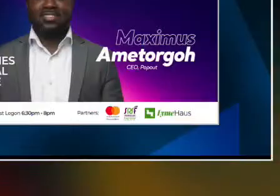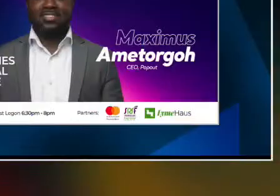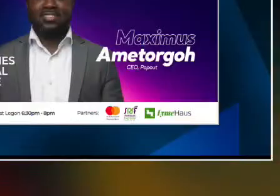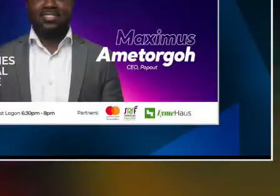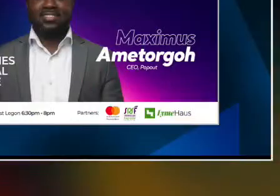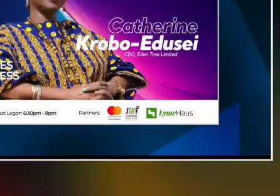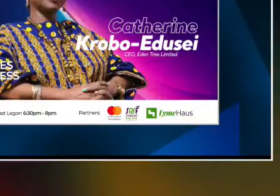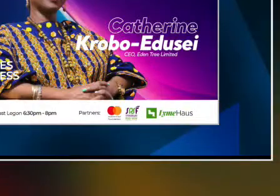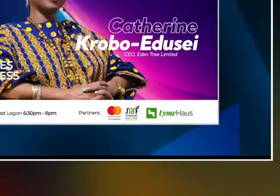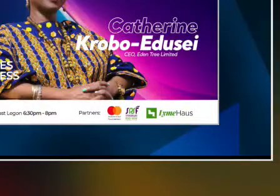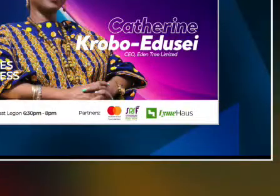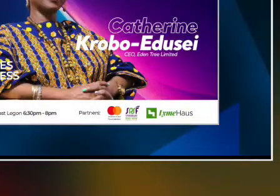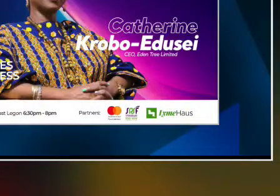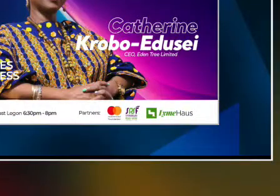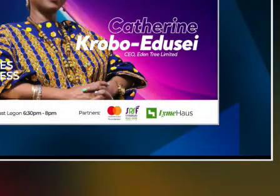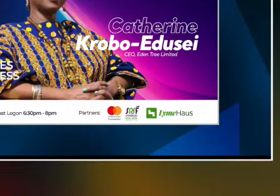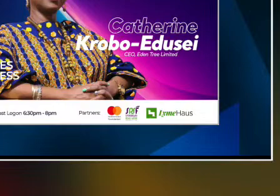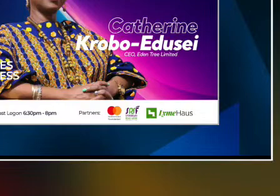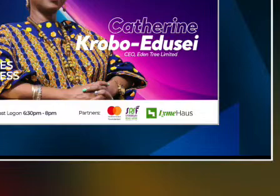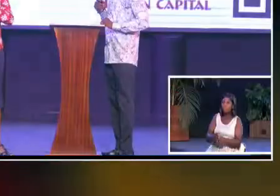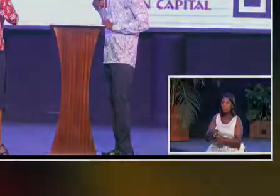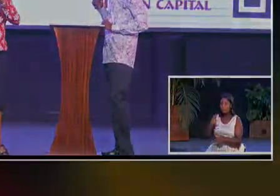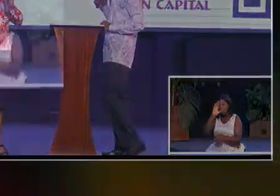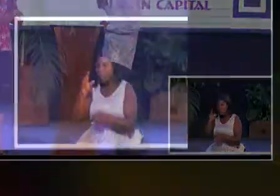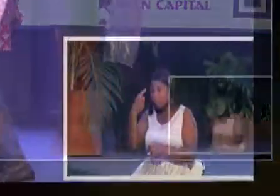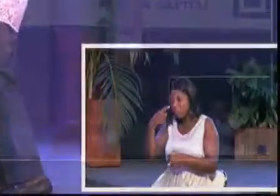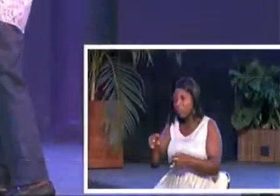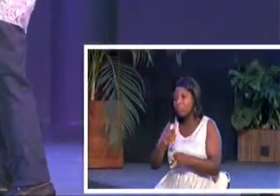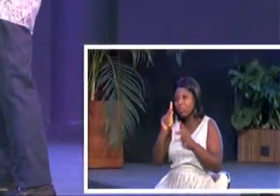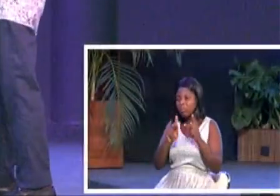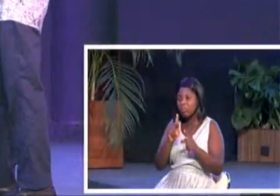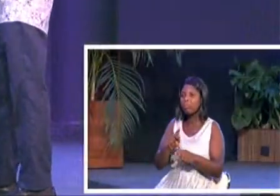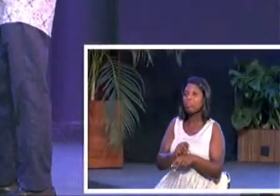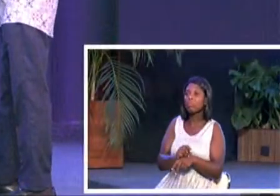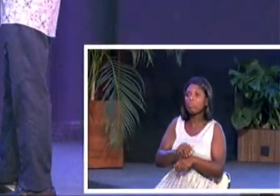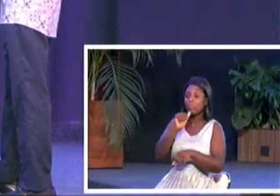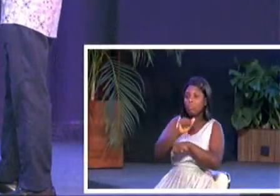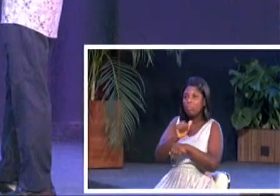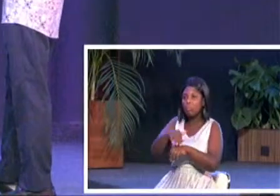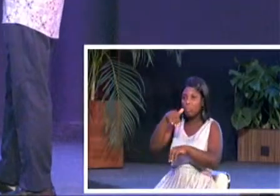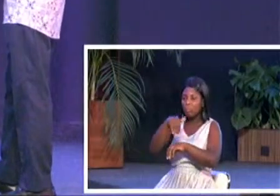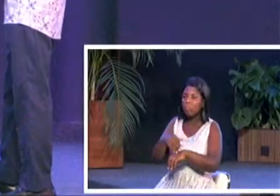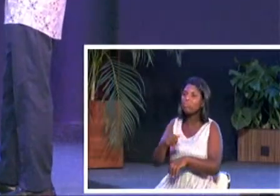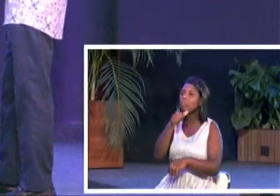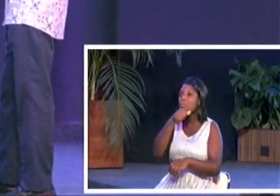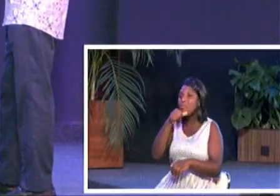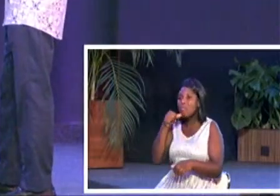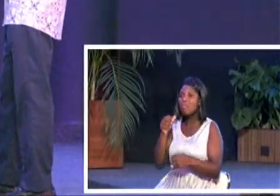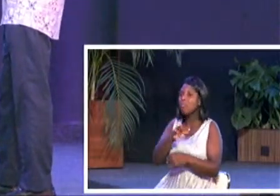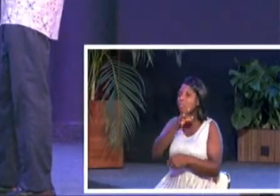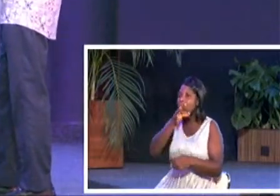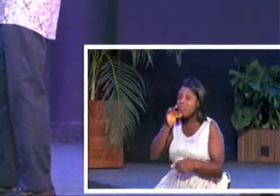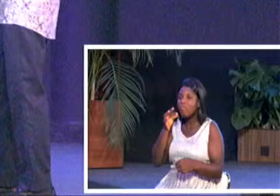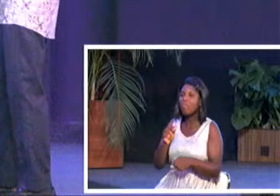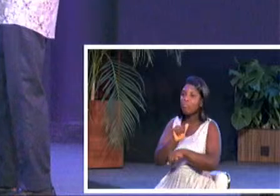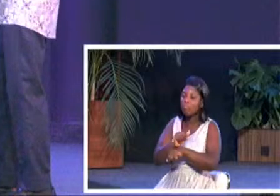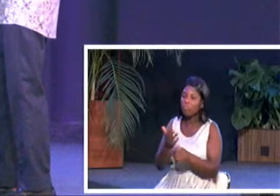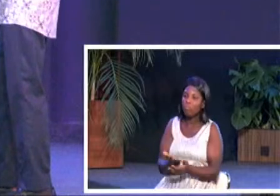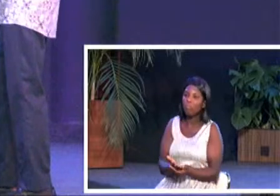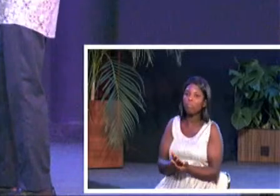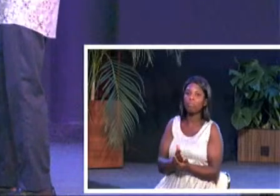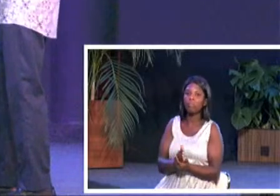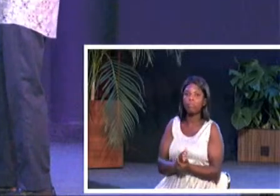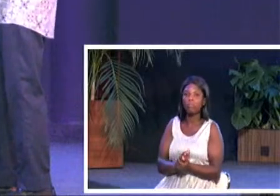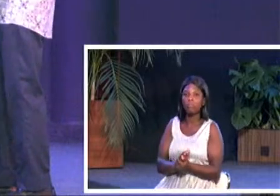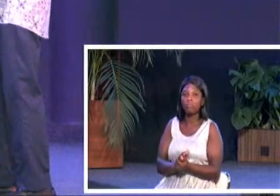in agro-processing firms, all right? And so if you're looking, okay, so we have executive assistant, we're looking for